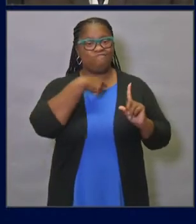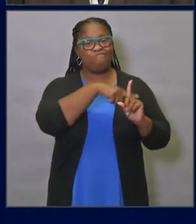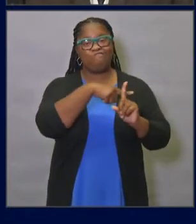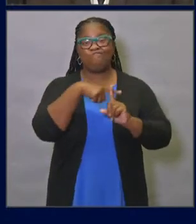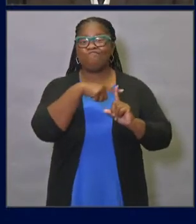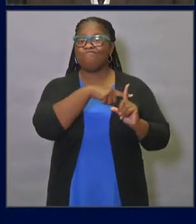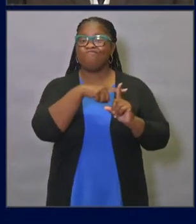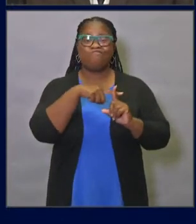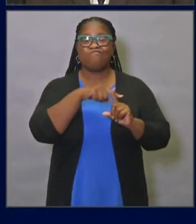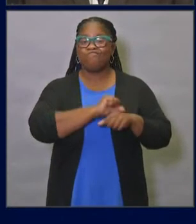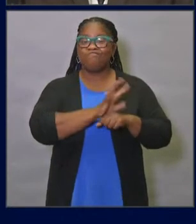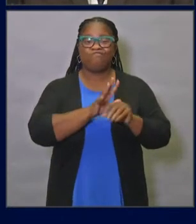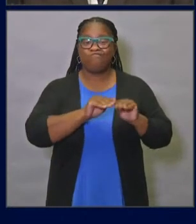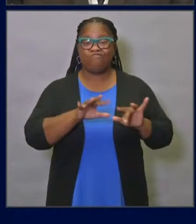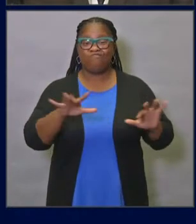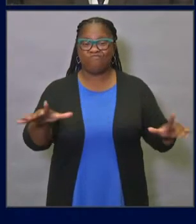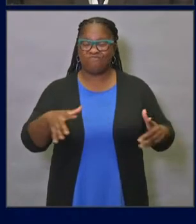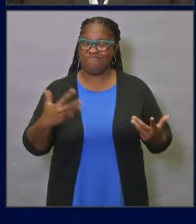Let's go to the next slide.